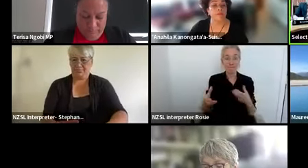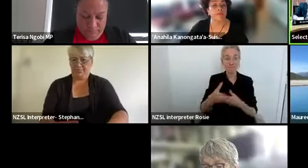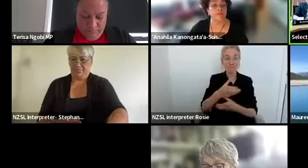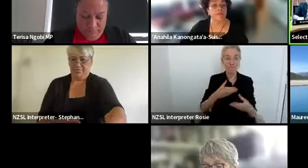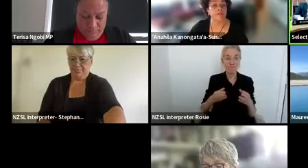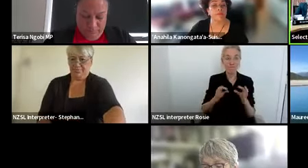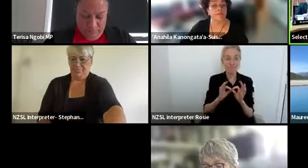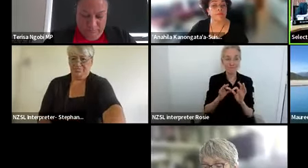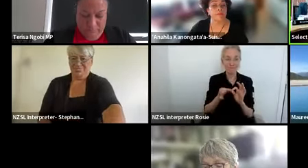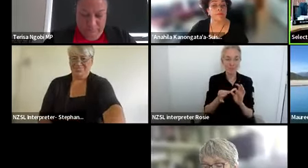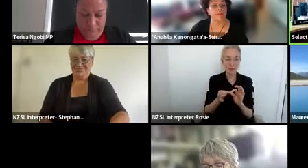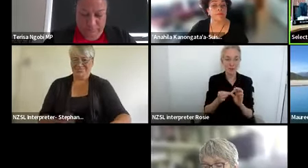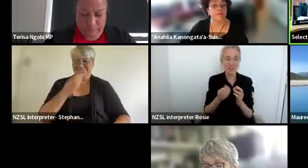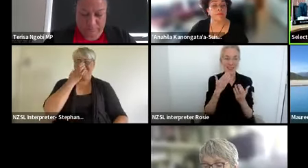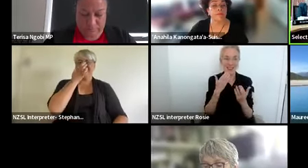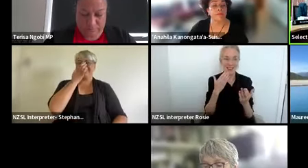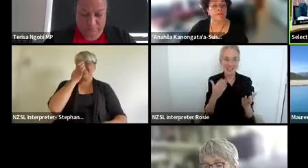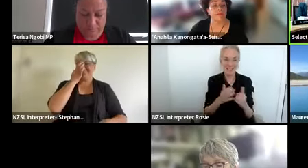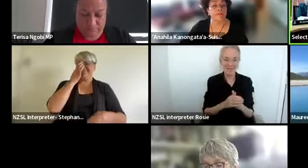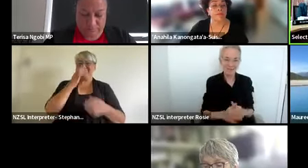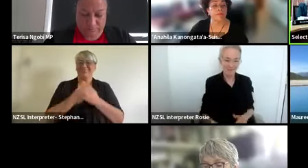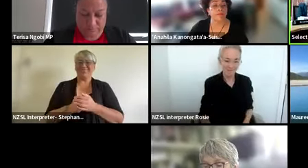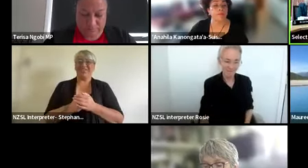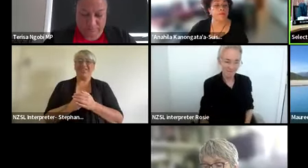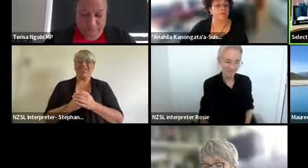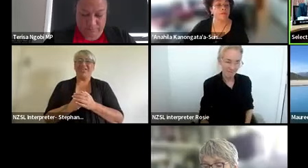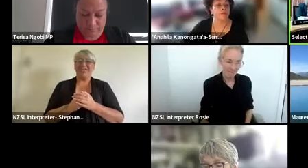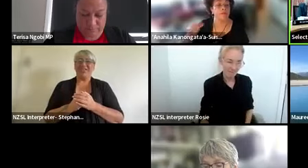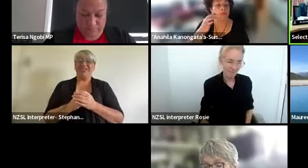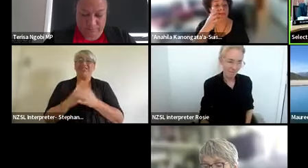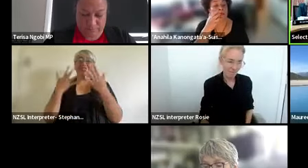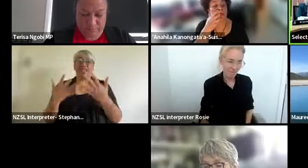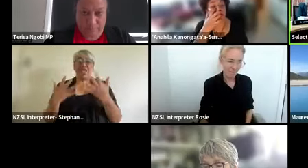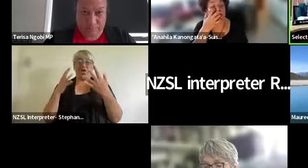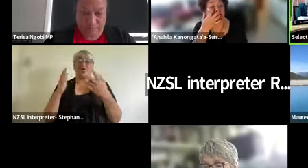Edwards by Zoom, and I am going to hand the chair